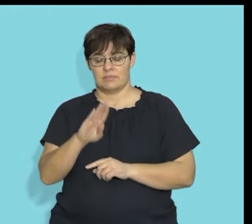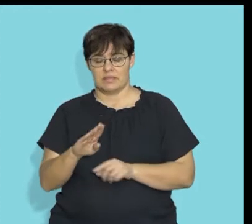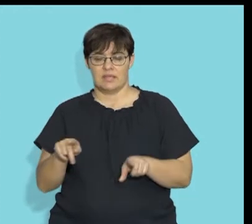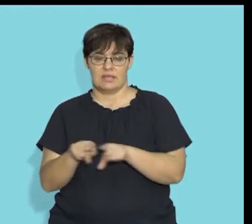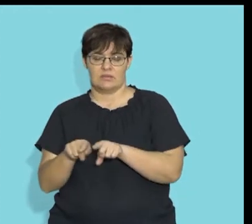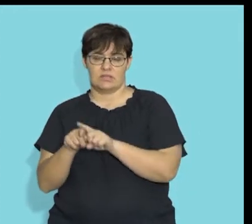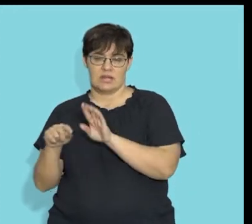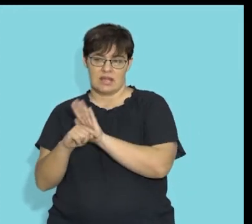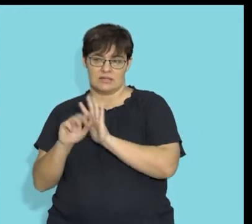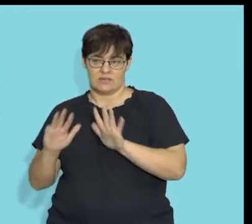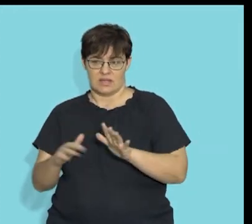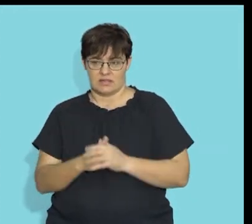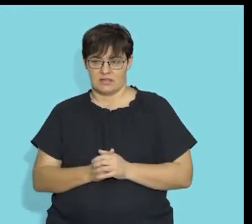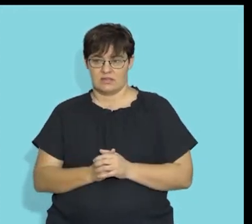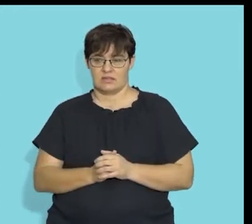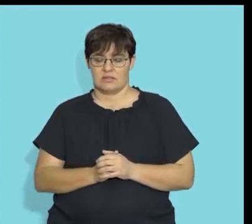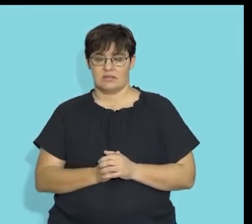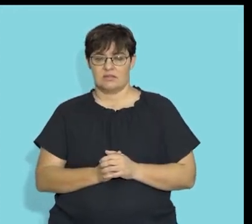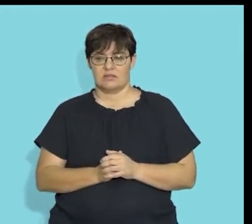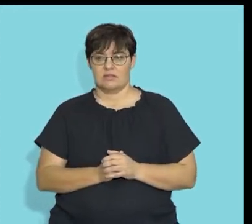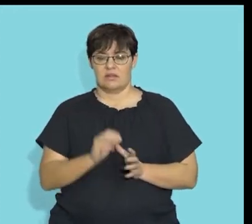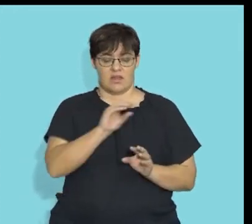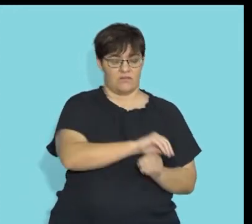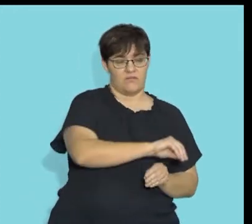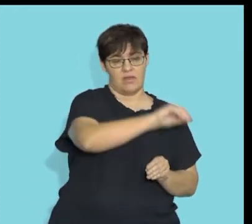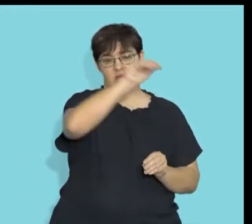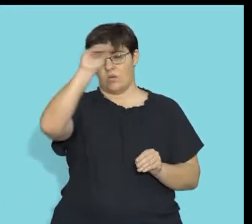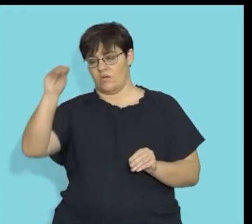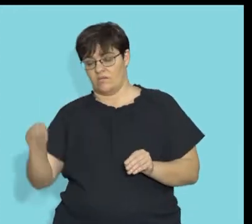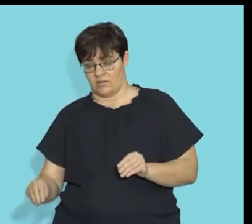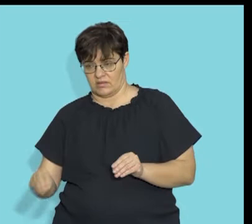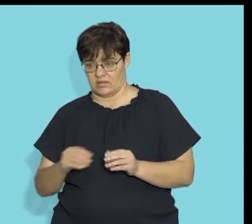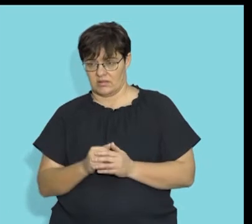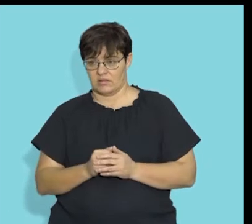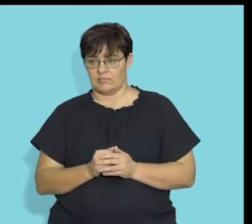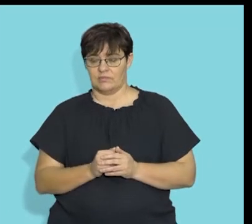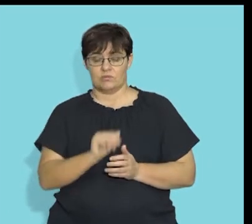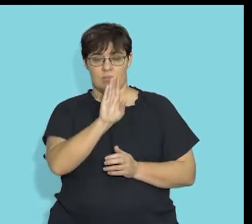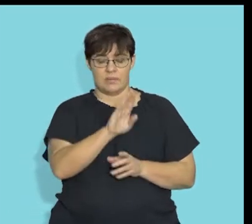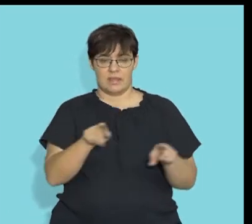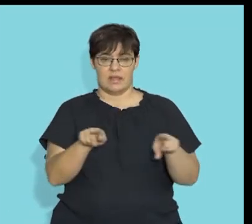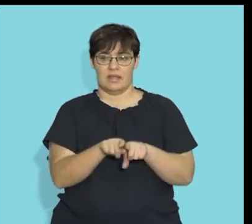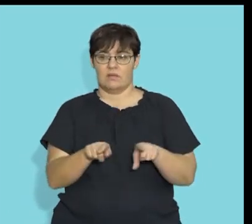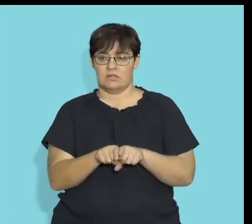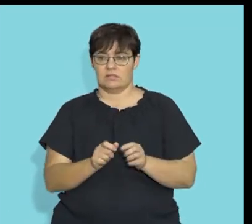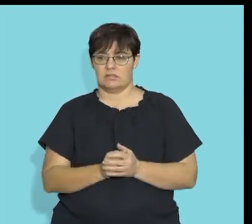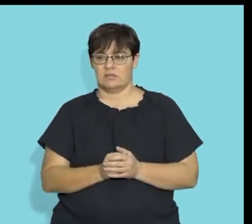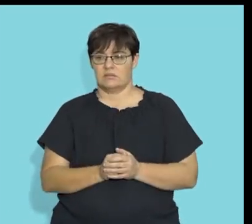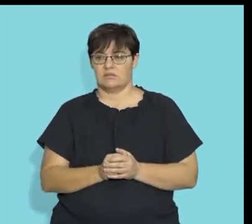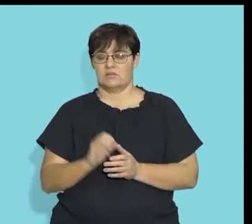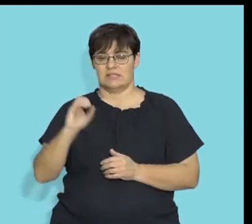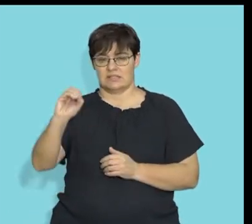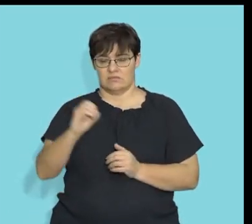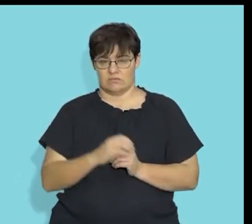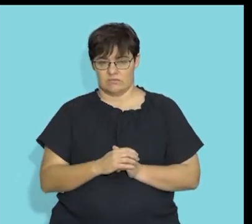plus B is equal to negative 9. If I carry my negative 9 from the left to the right, I will actually see that